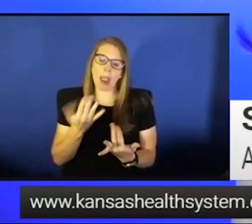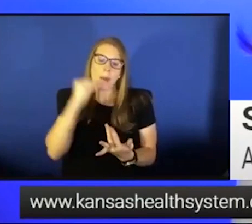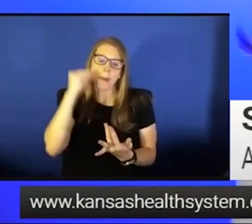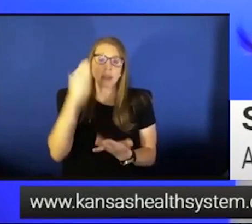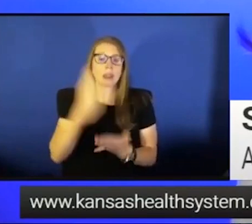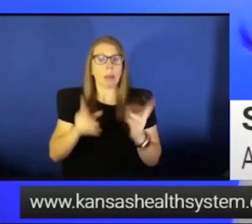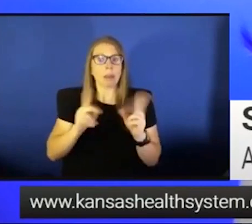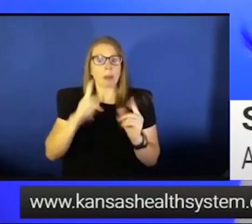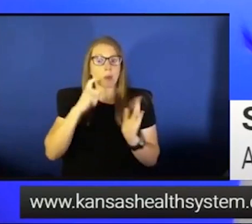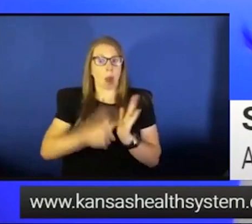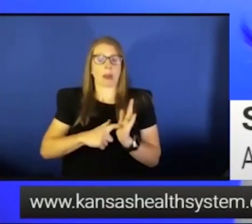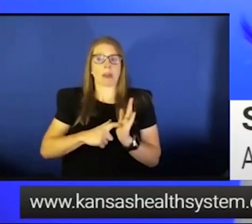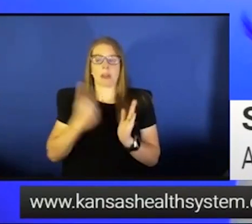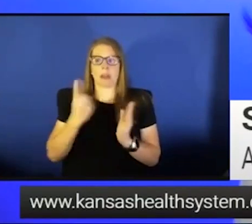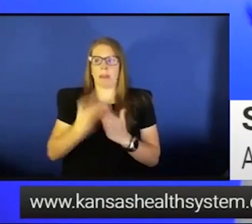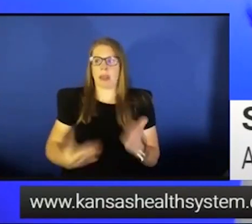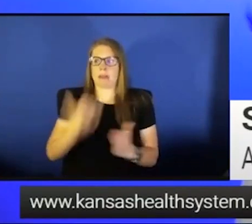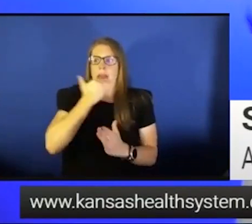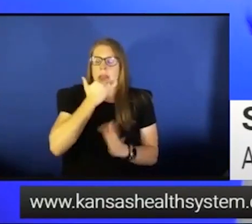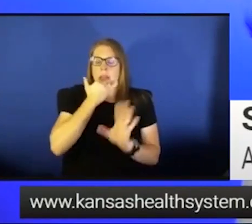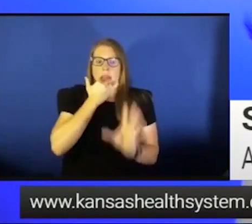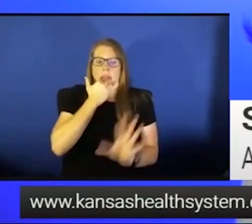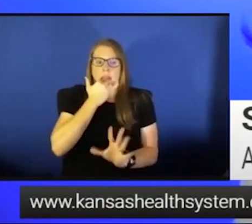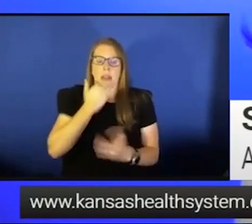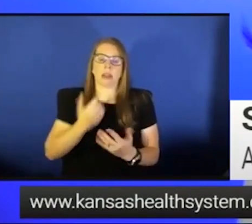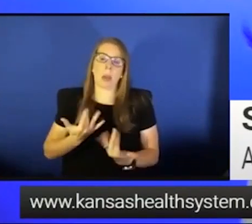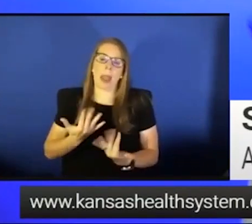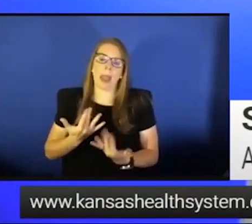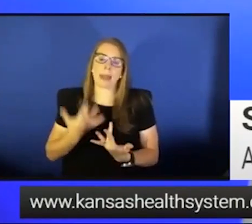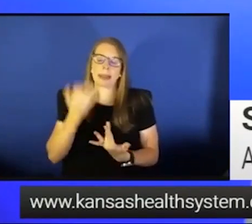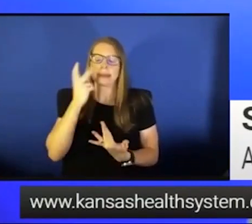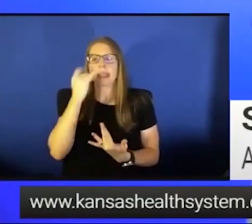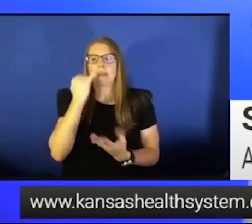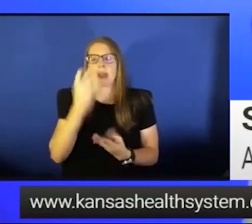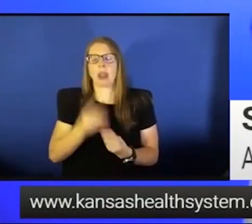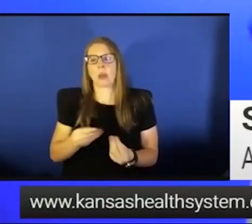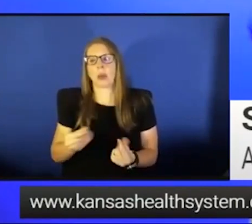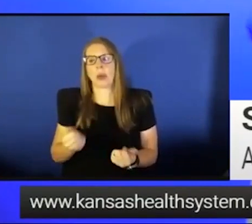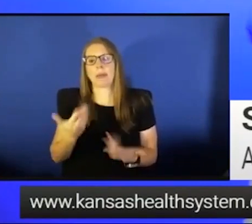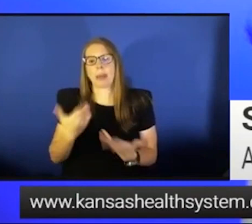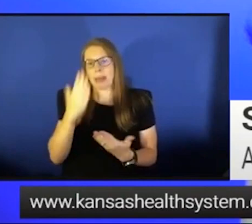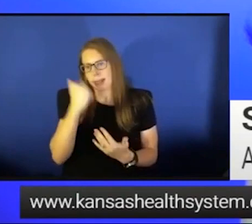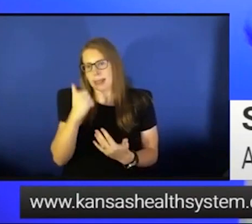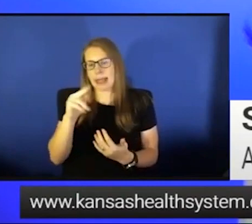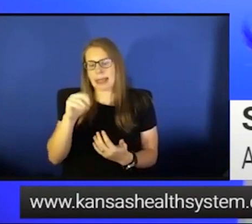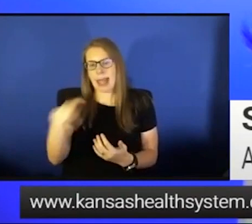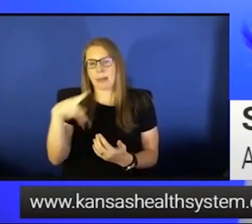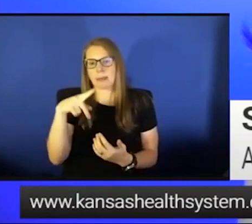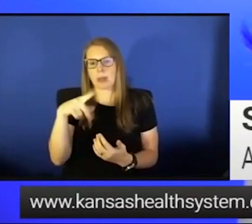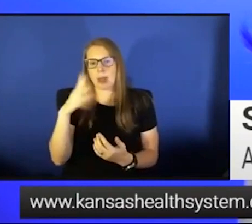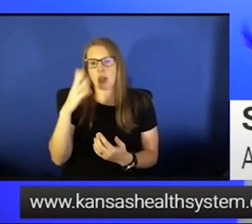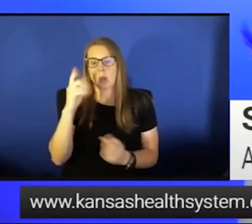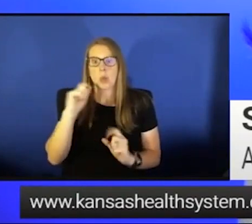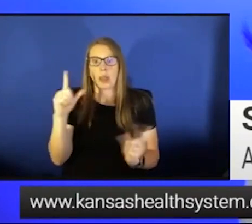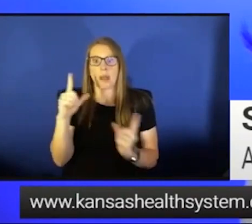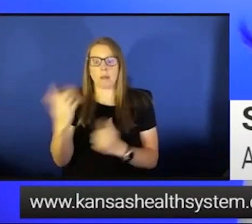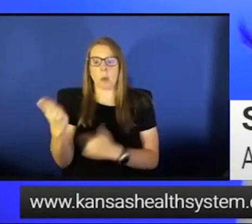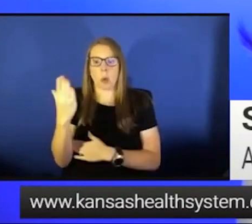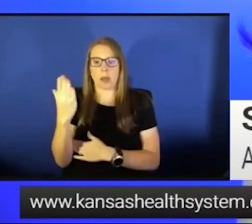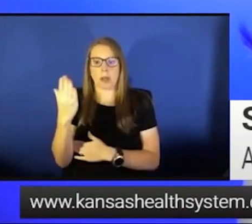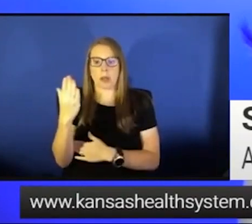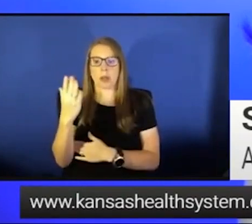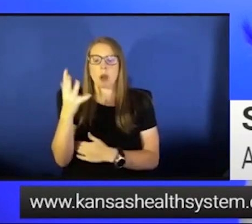that something is off and not right, and they wait at home to see if they get better. They might take a nap or go to sleep for the night and wake up in the morning. You will miss